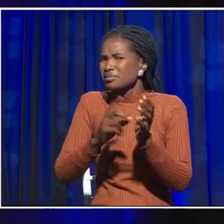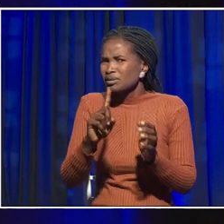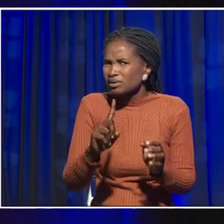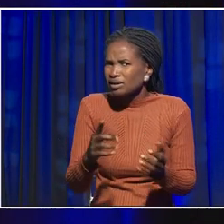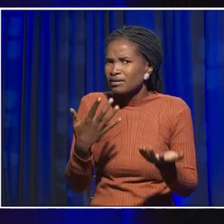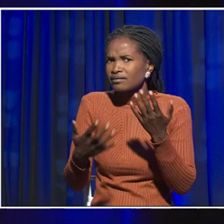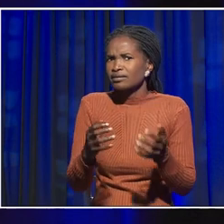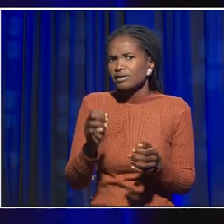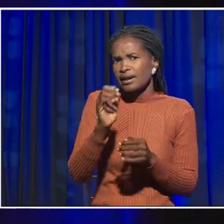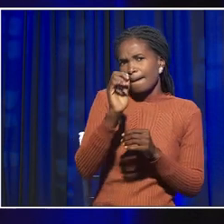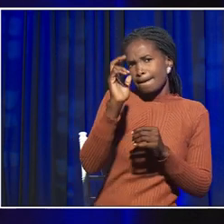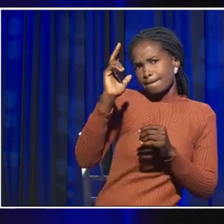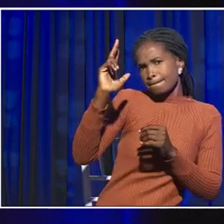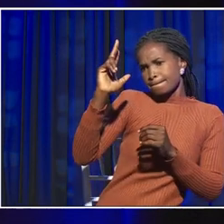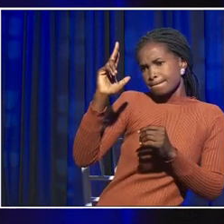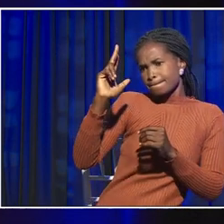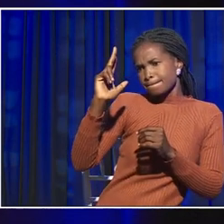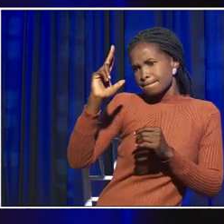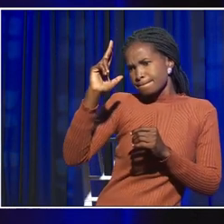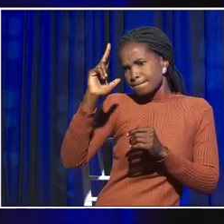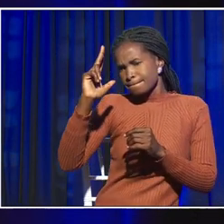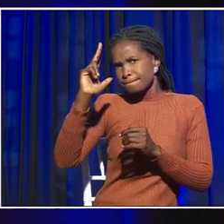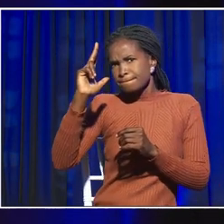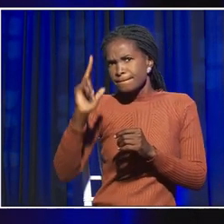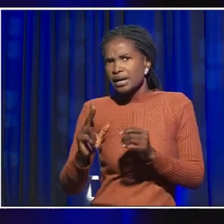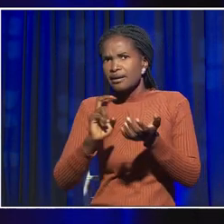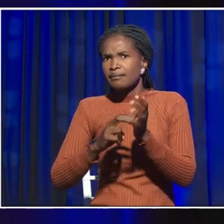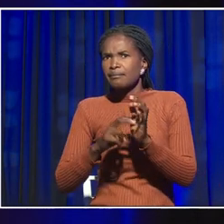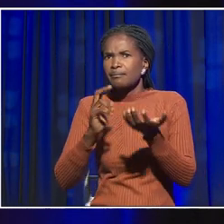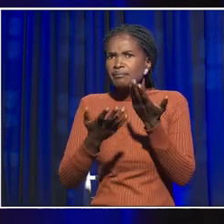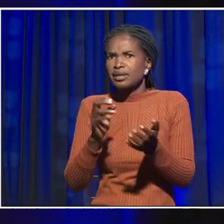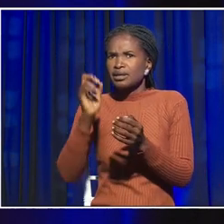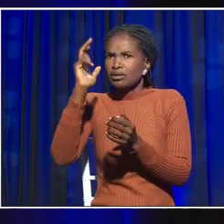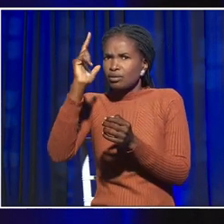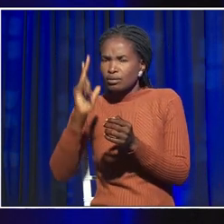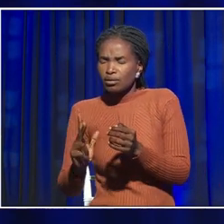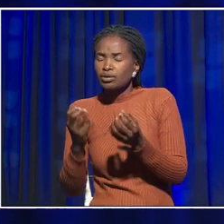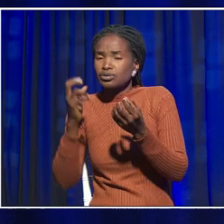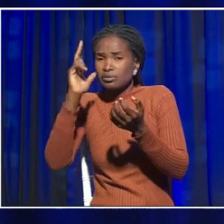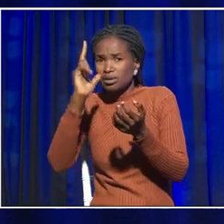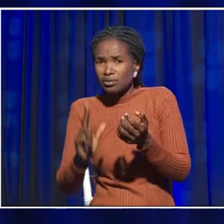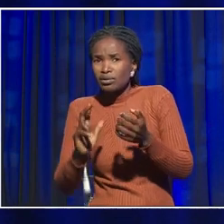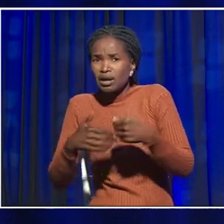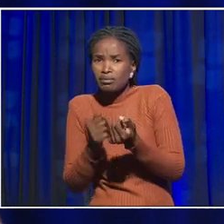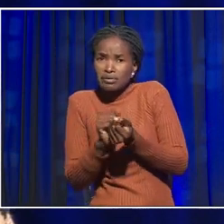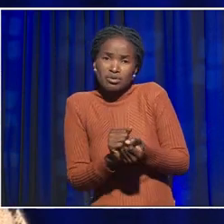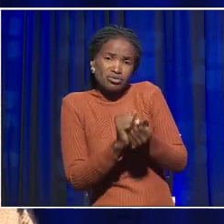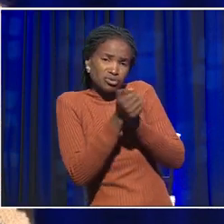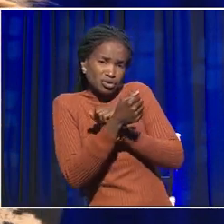a digital person must be emotionally intelligent? Oh my gosh, yes. And how does it become one? A lot, especially when you do